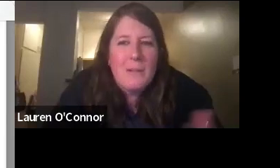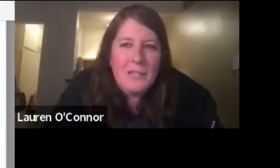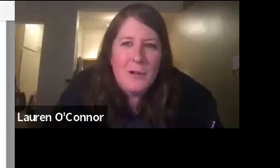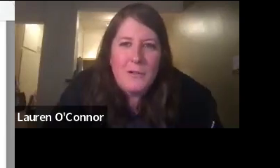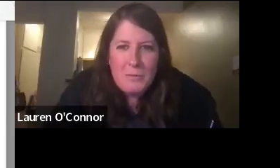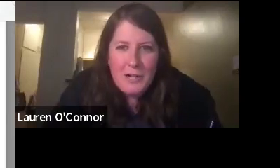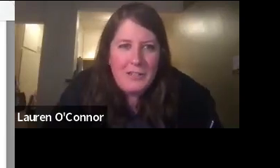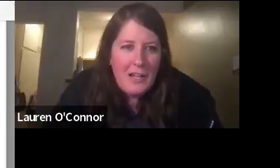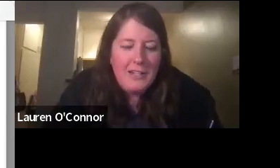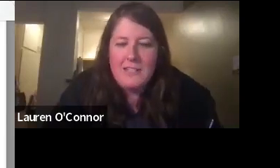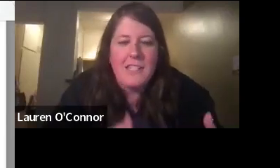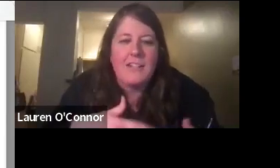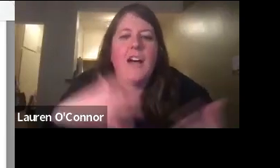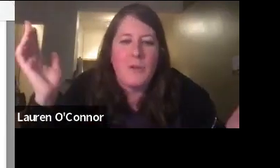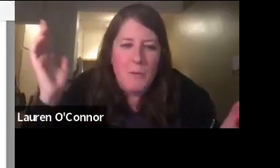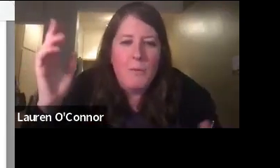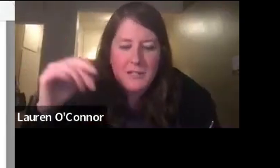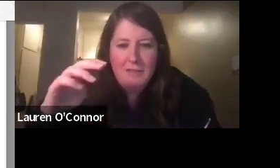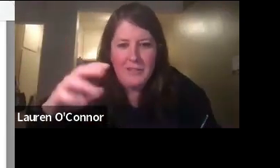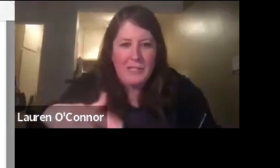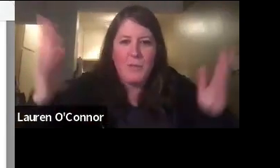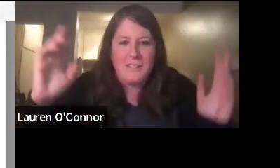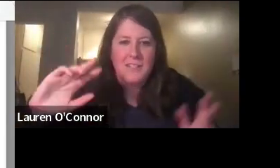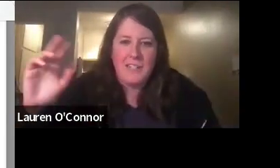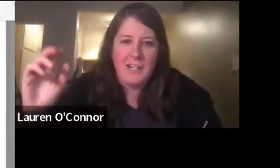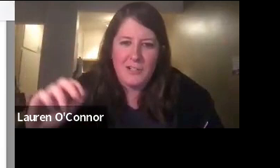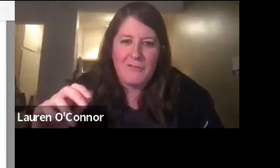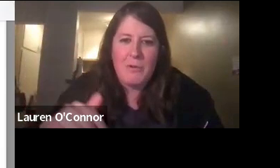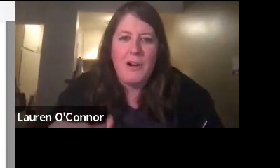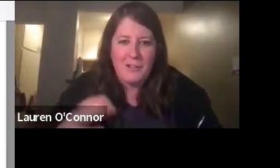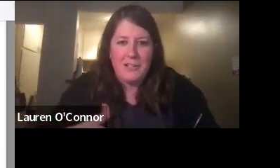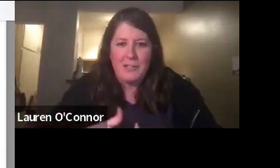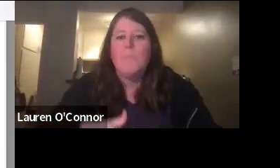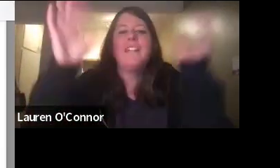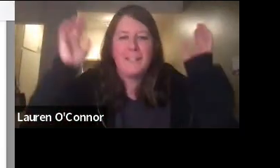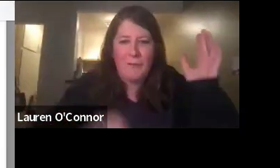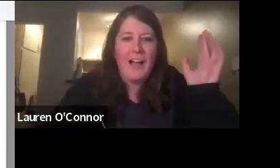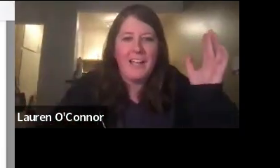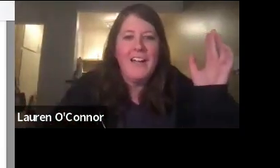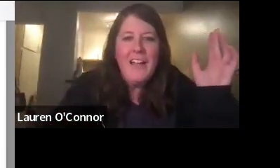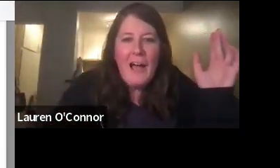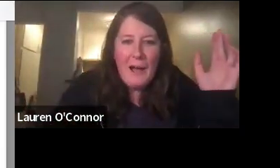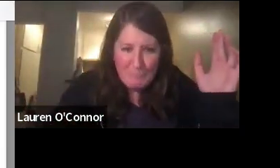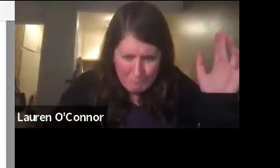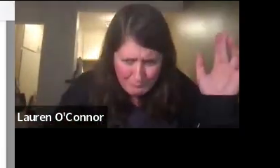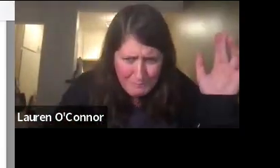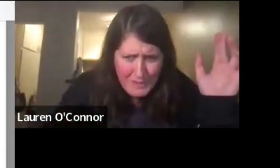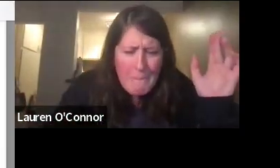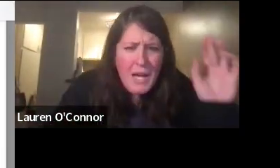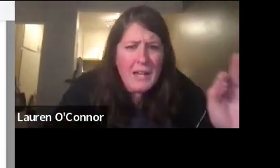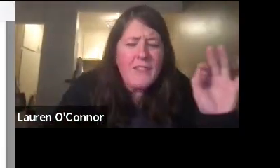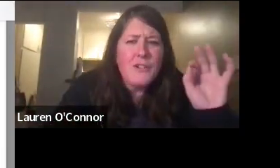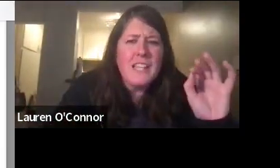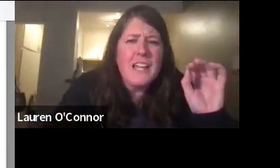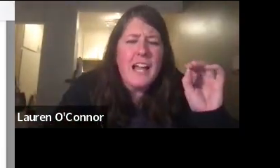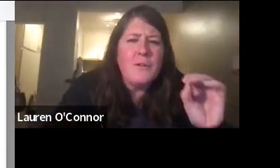they try to make their own in the parking lot, and it's yet another moment of like sweetness and connection for Paul gone completely awry.